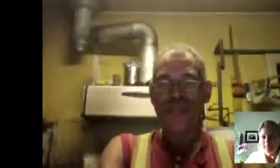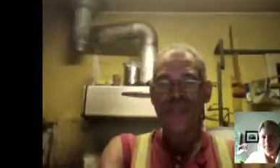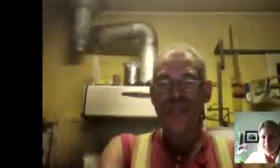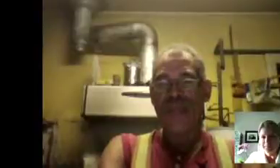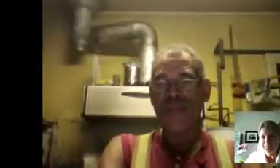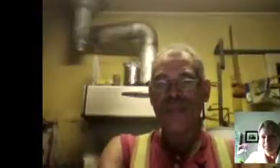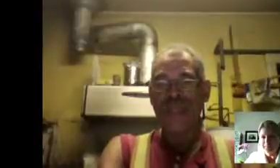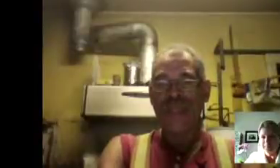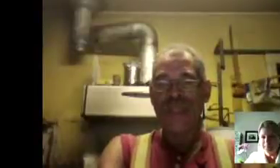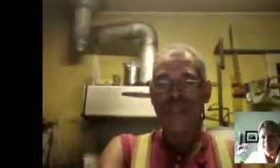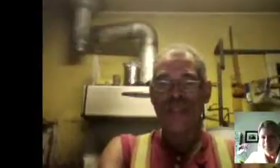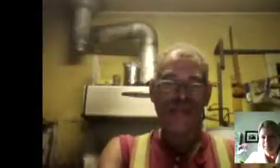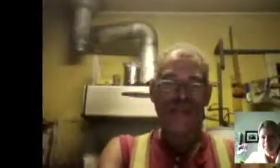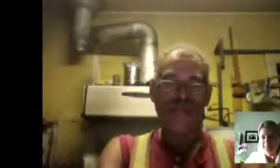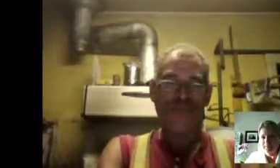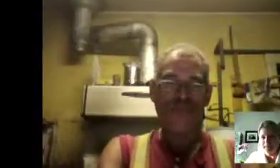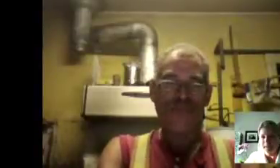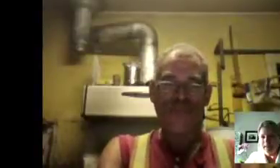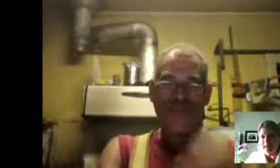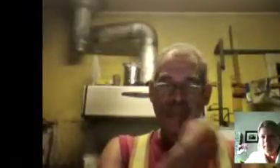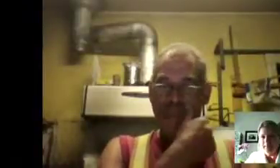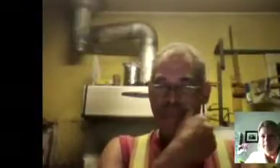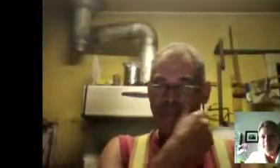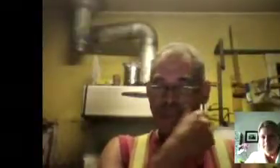I'm also an Acadian. Acadian.